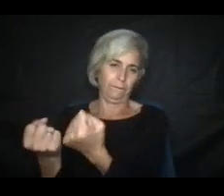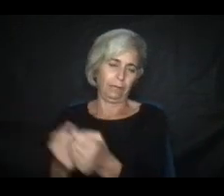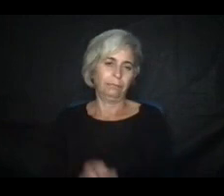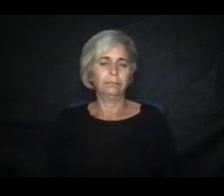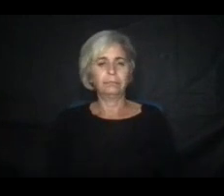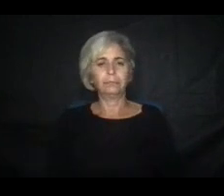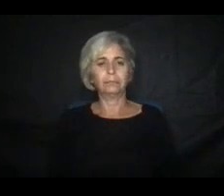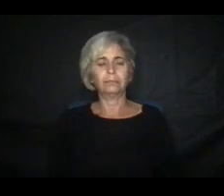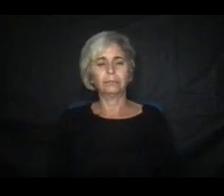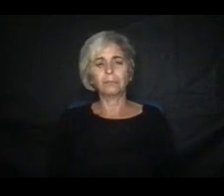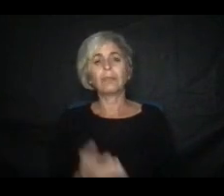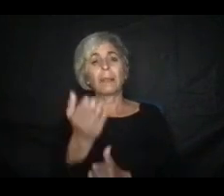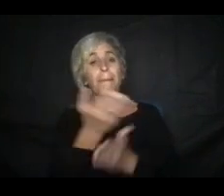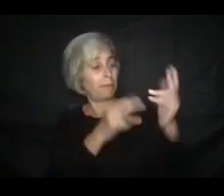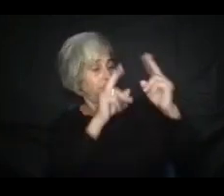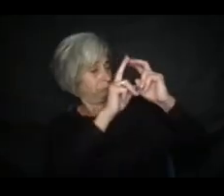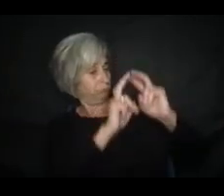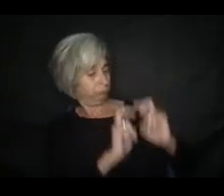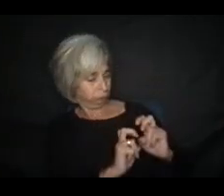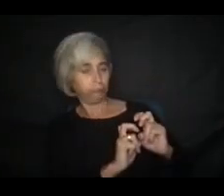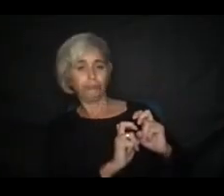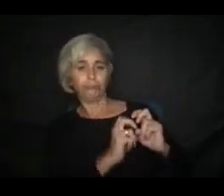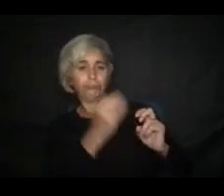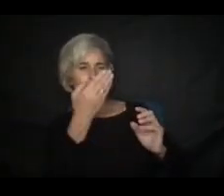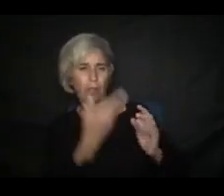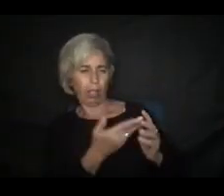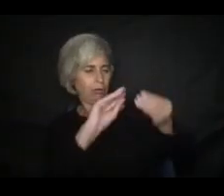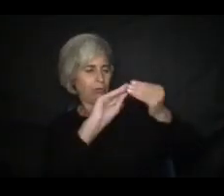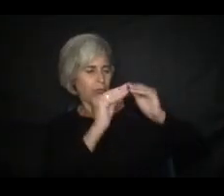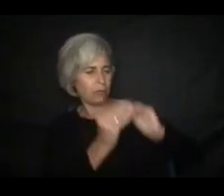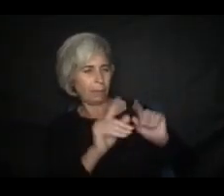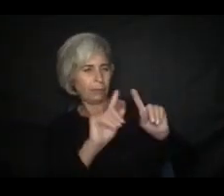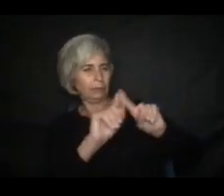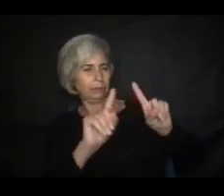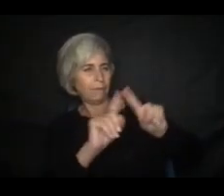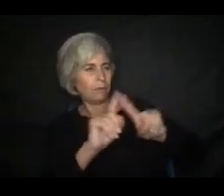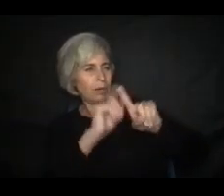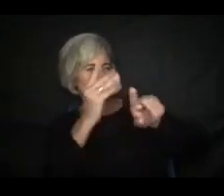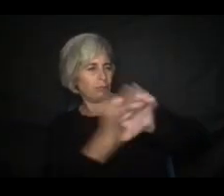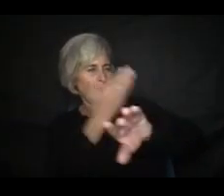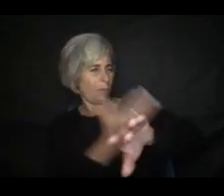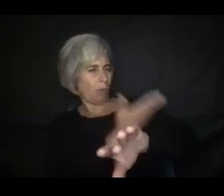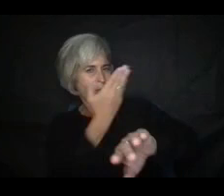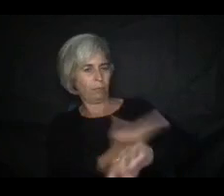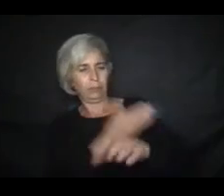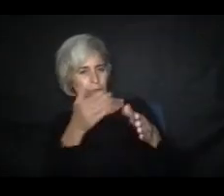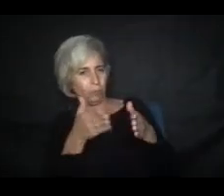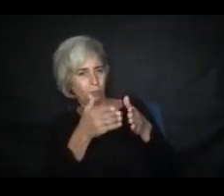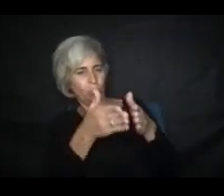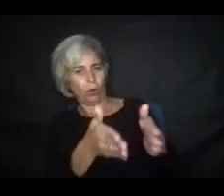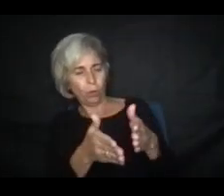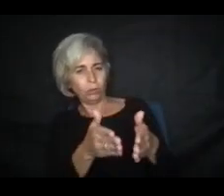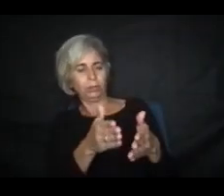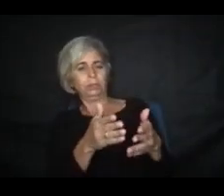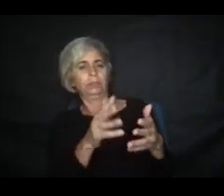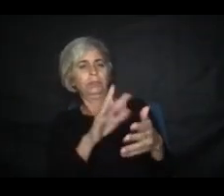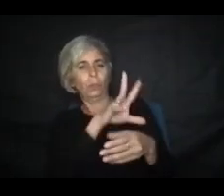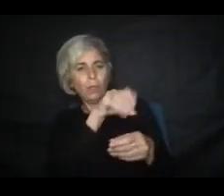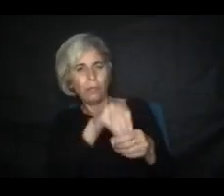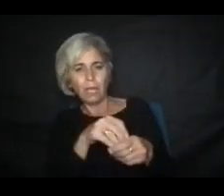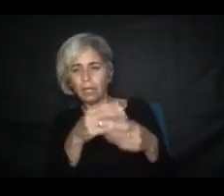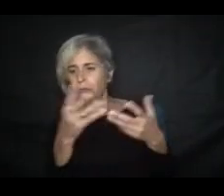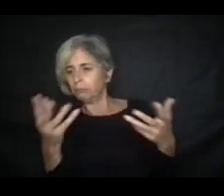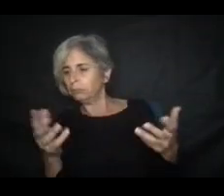And so as part of the analysis, we looked at a number of roadway improvements and interchange improvements, both within the